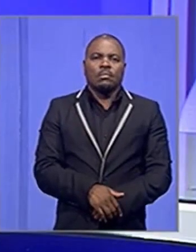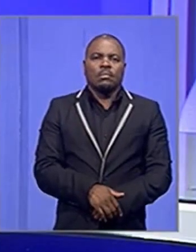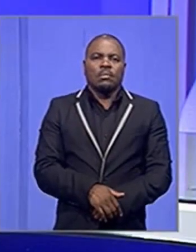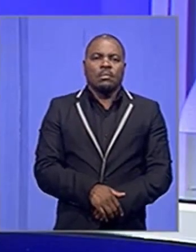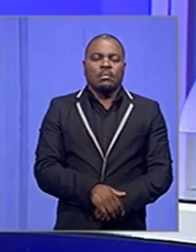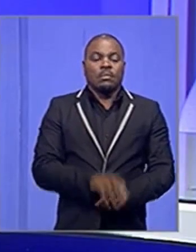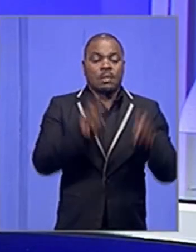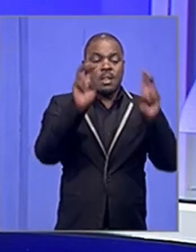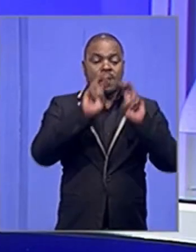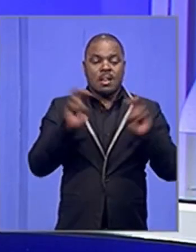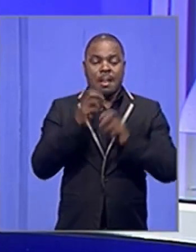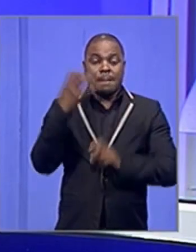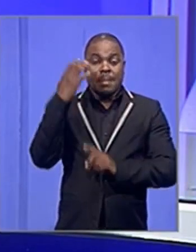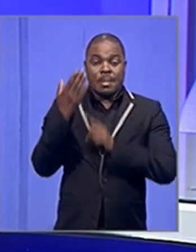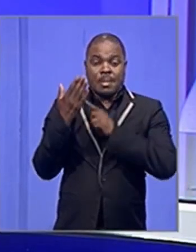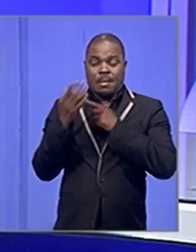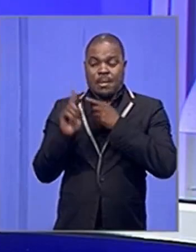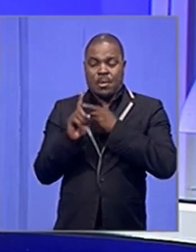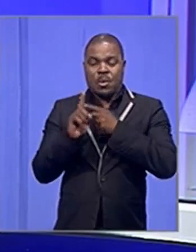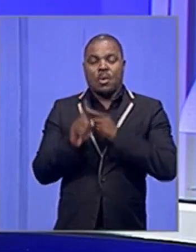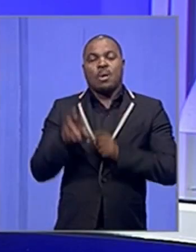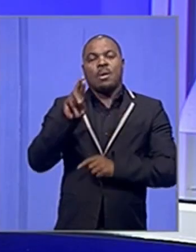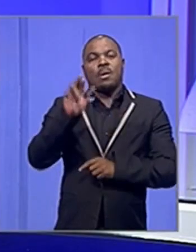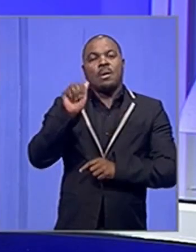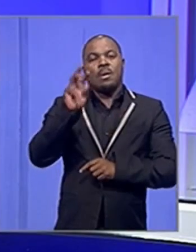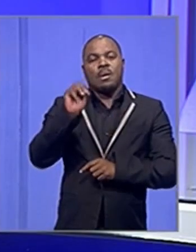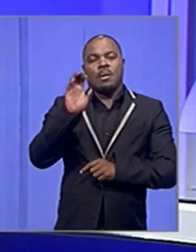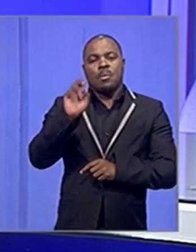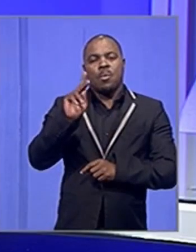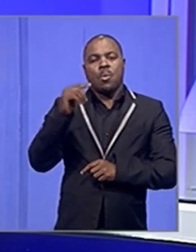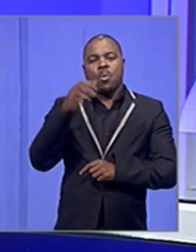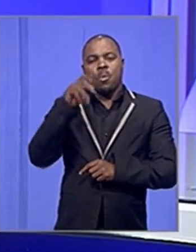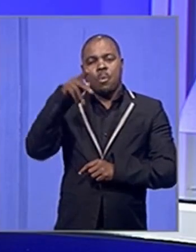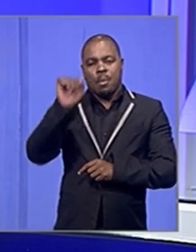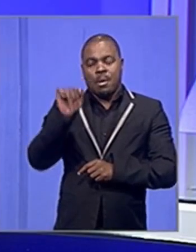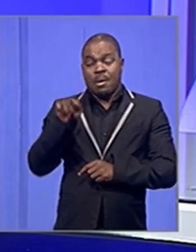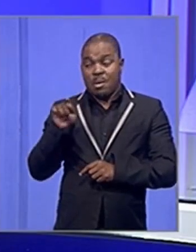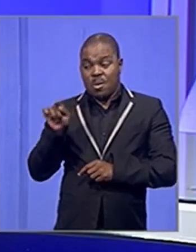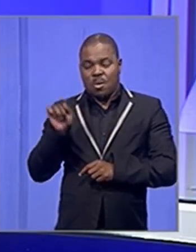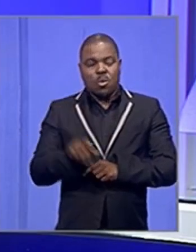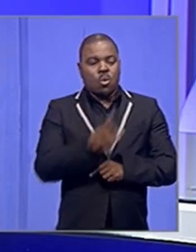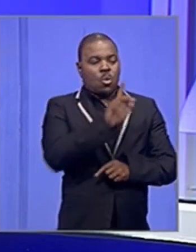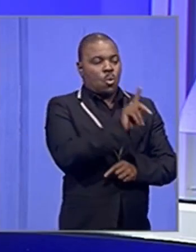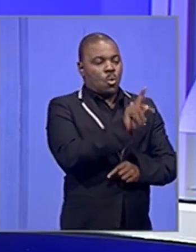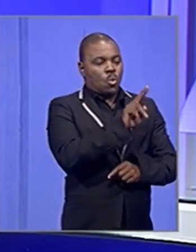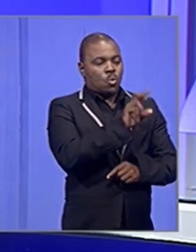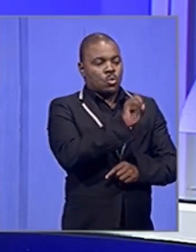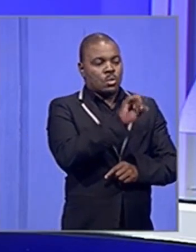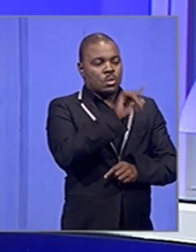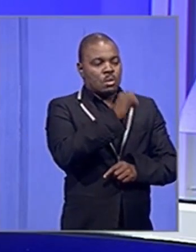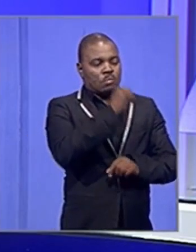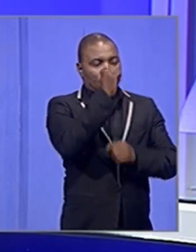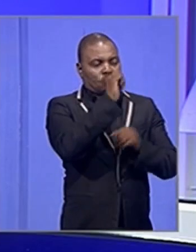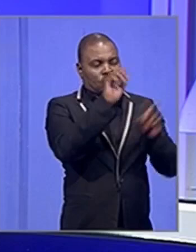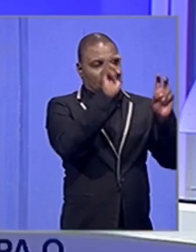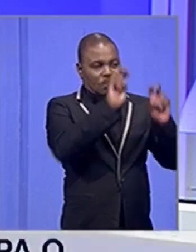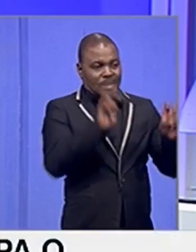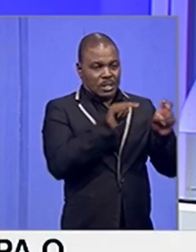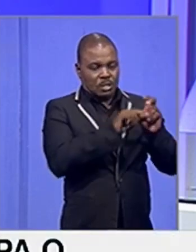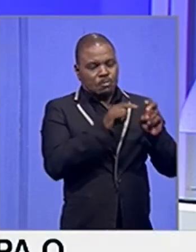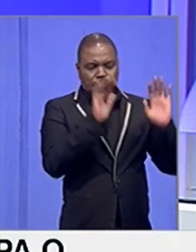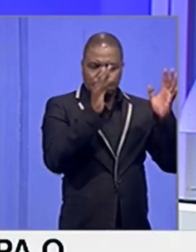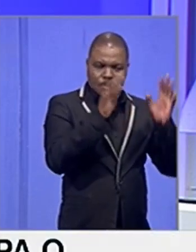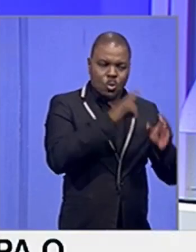Tona ya mohlagase ngaka go sientso ra mogopa o retile seteshe sa kusile ka kgatelopele ye e dirilego